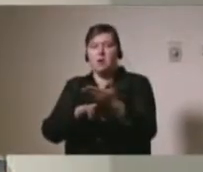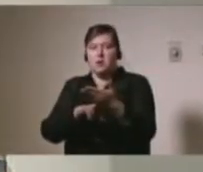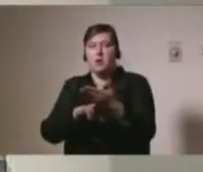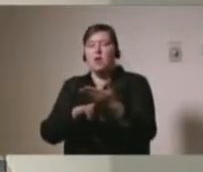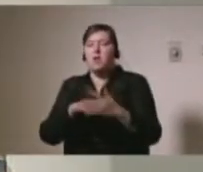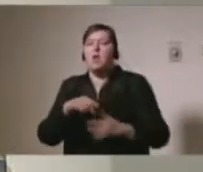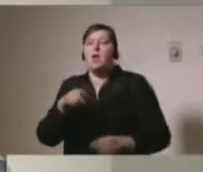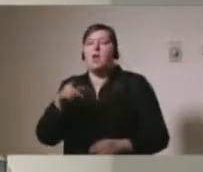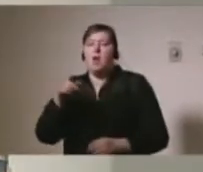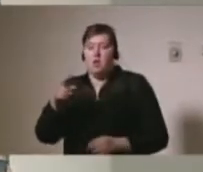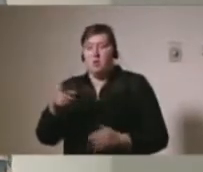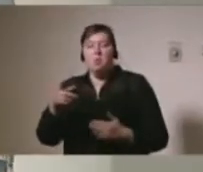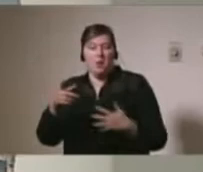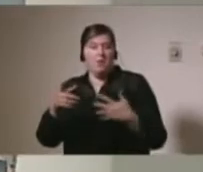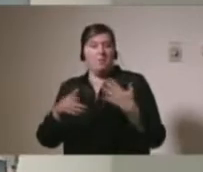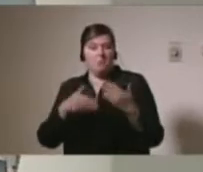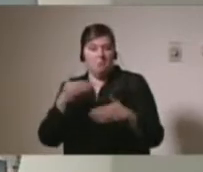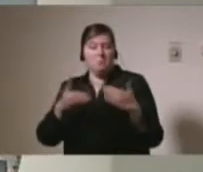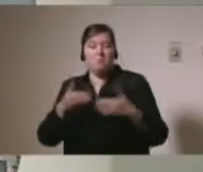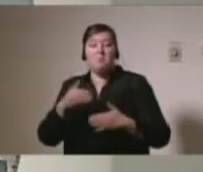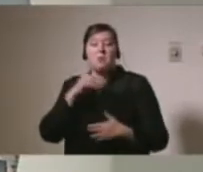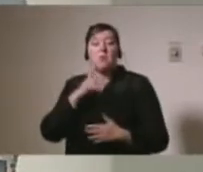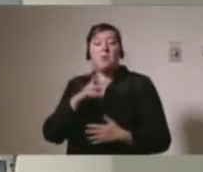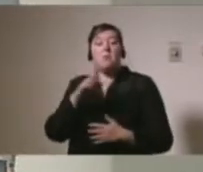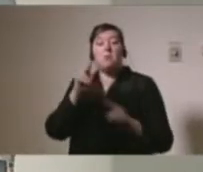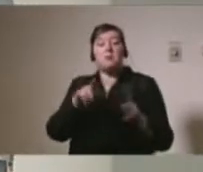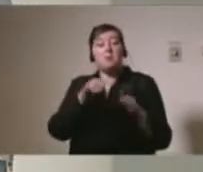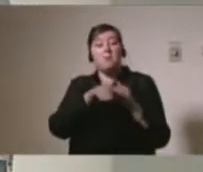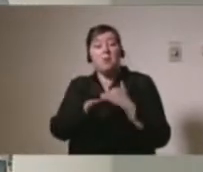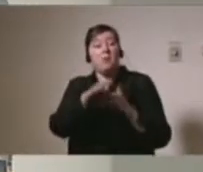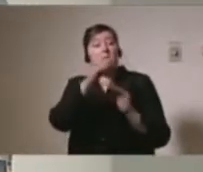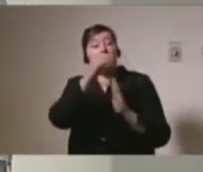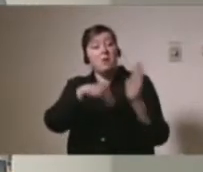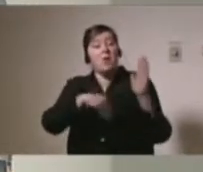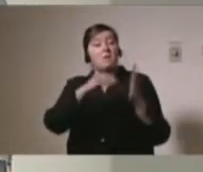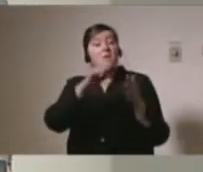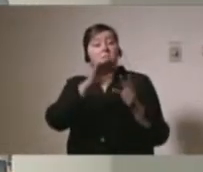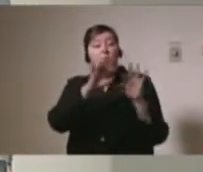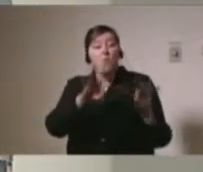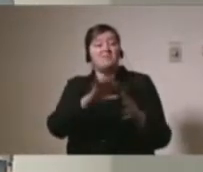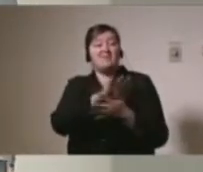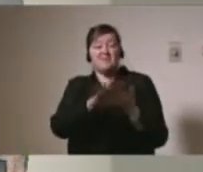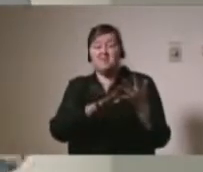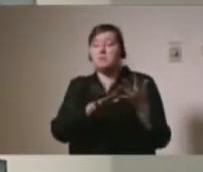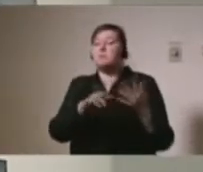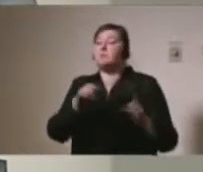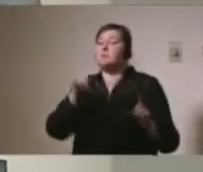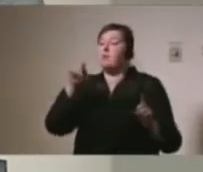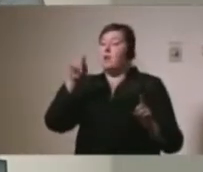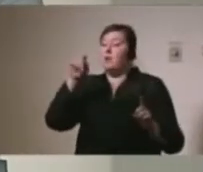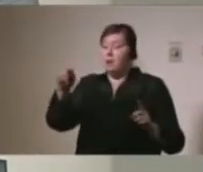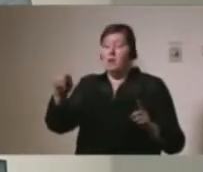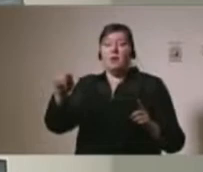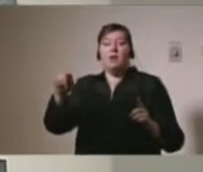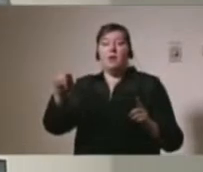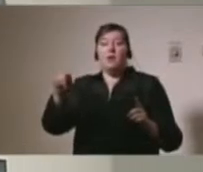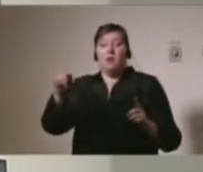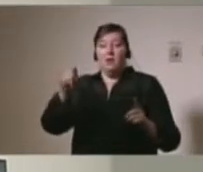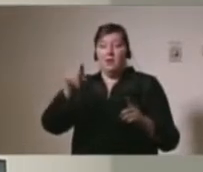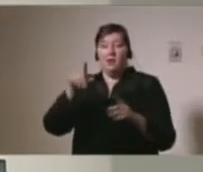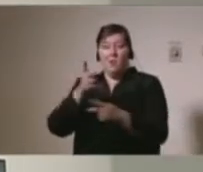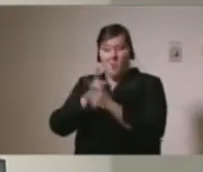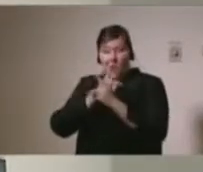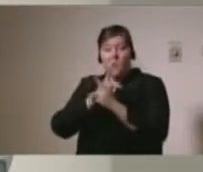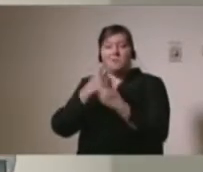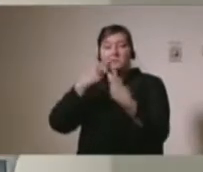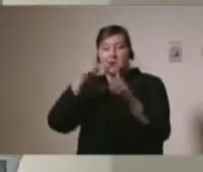I'd like to point out the financial results of Italy Post in the last few years. Here